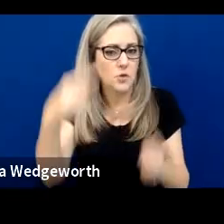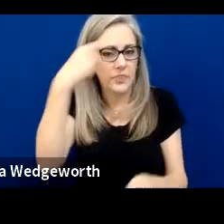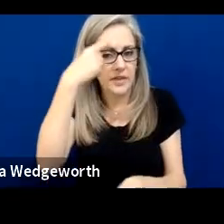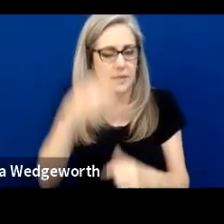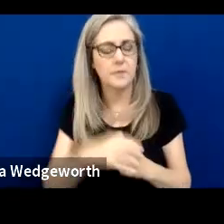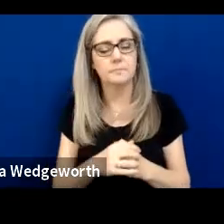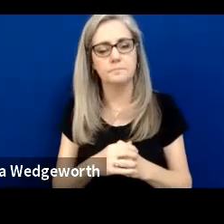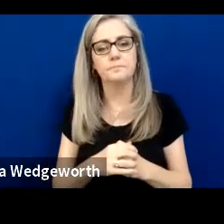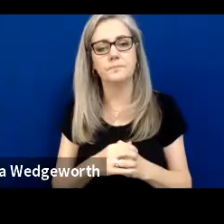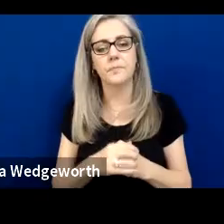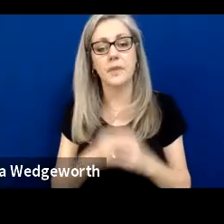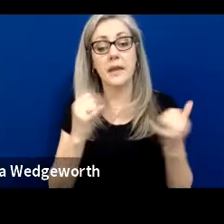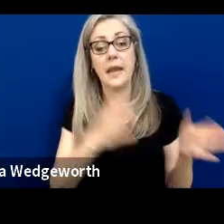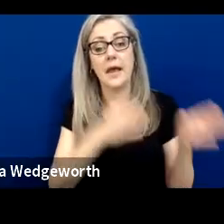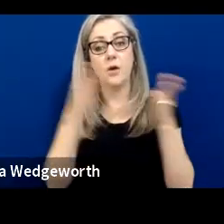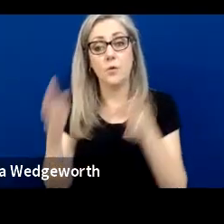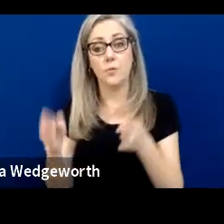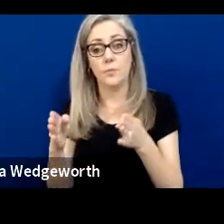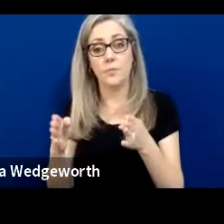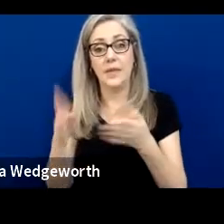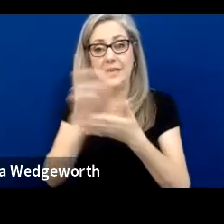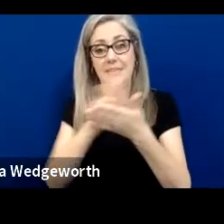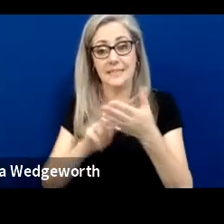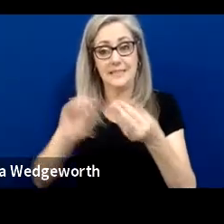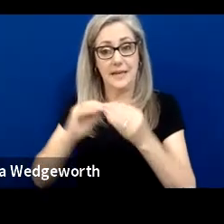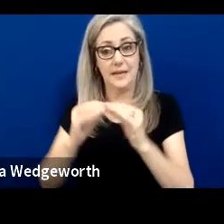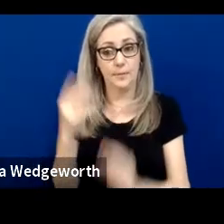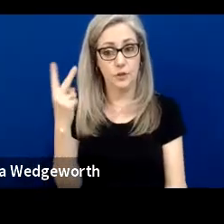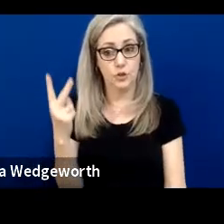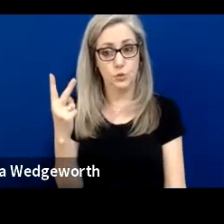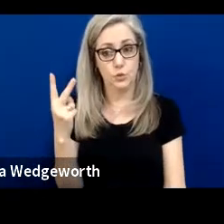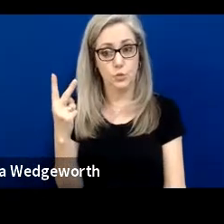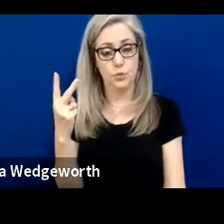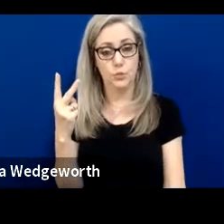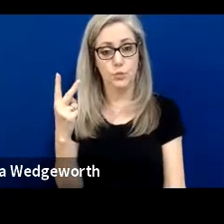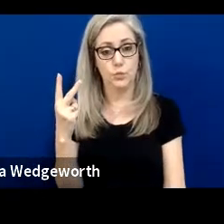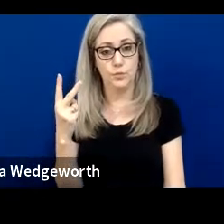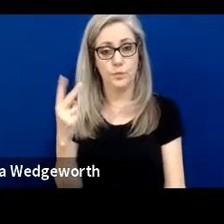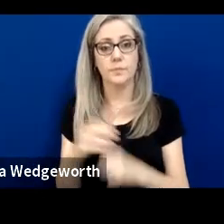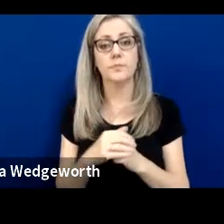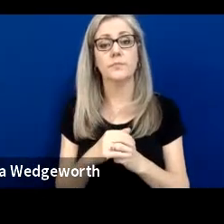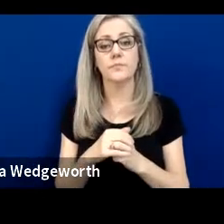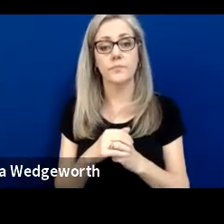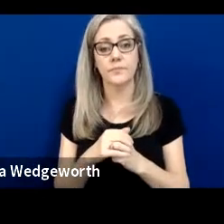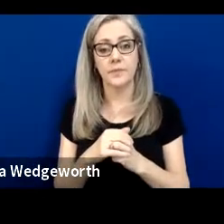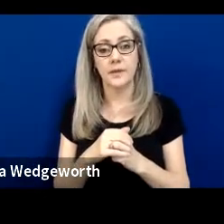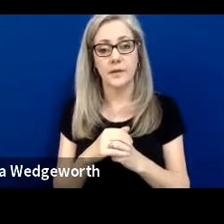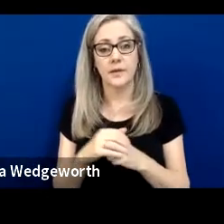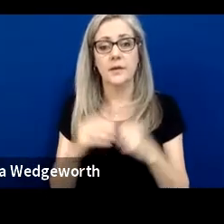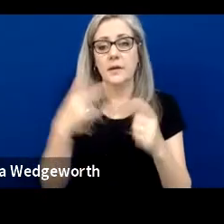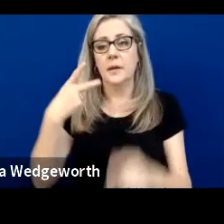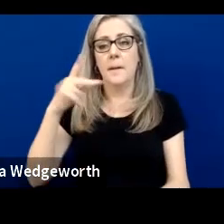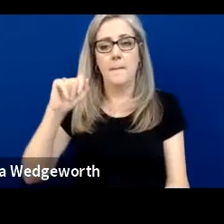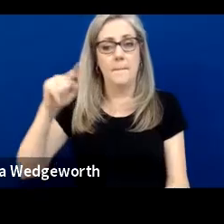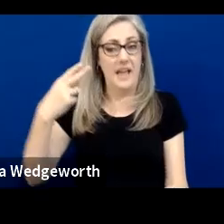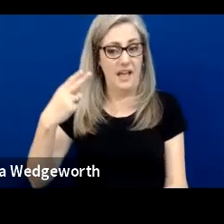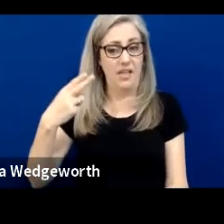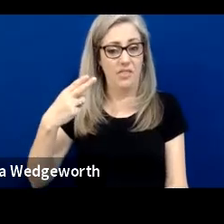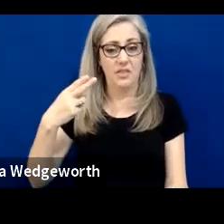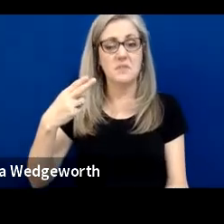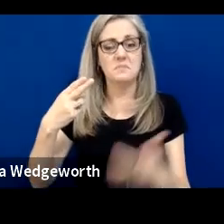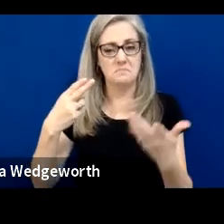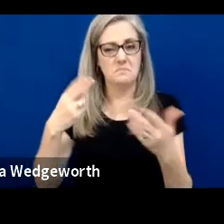Moving on to design concept number 2. Obviously, the paths themselves are